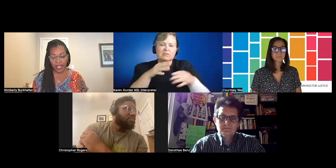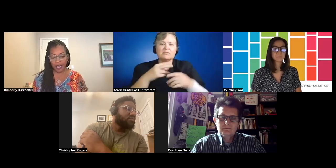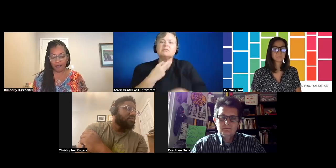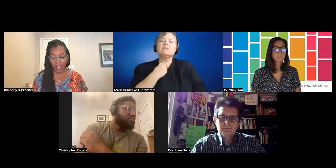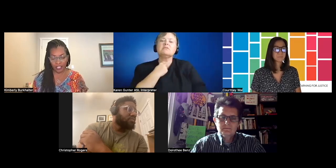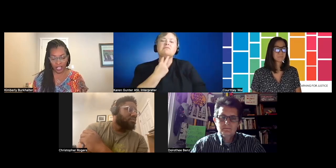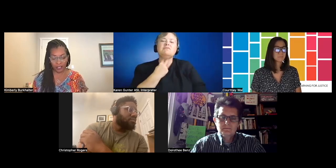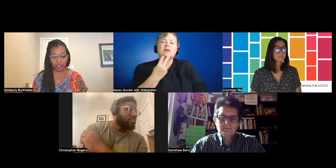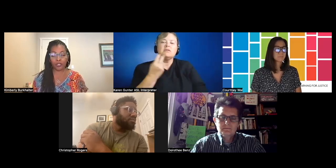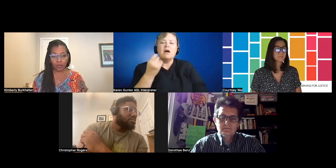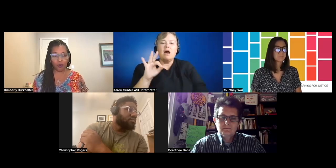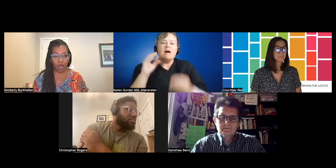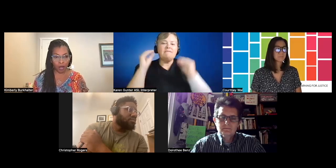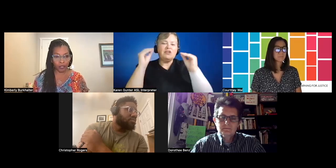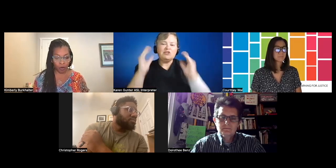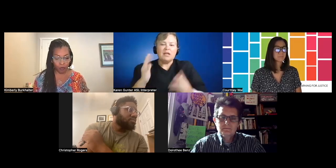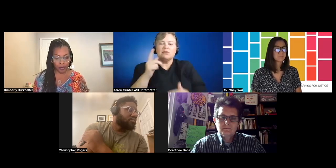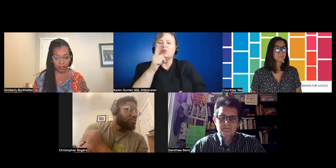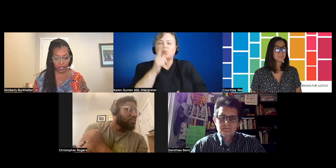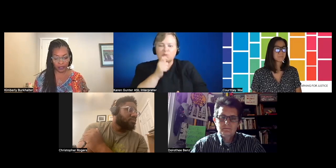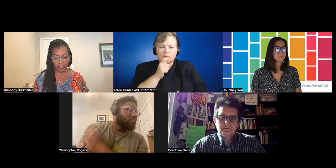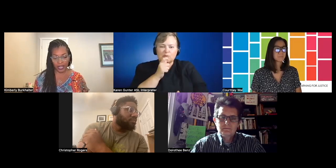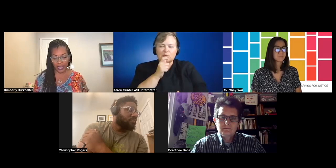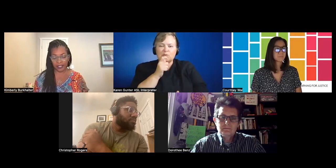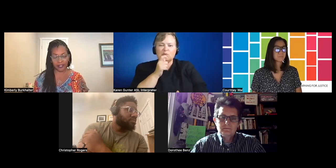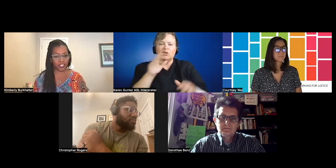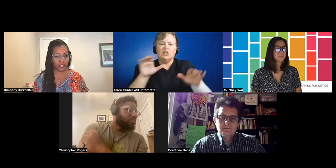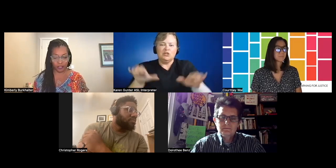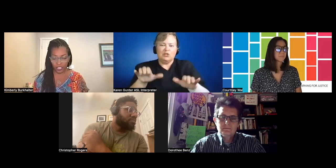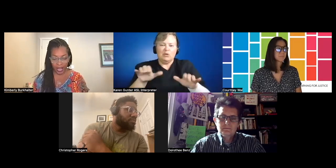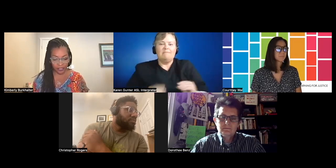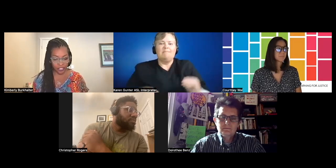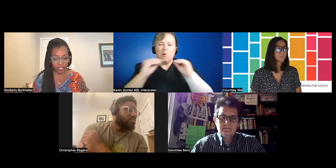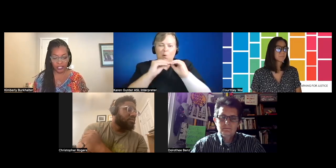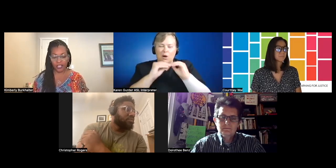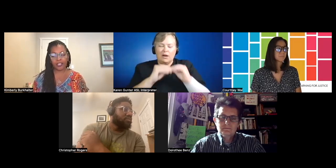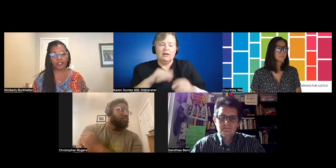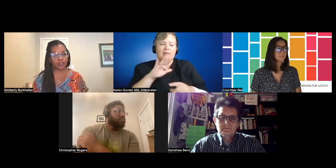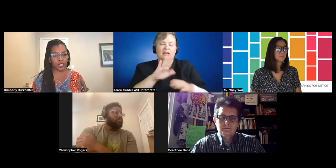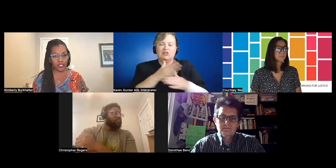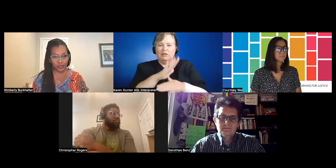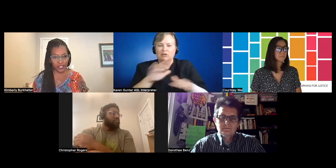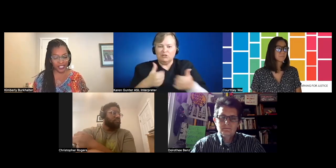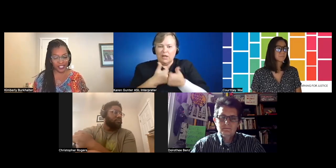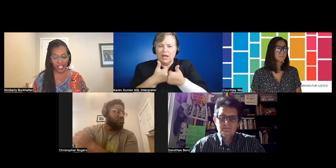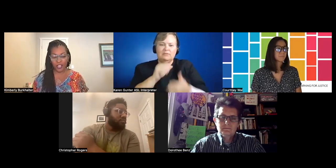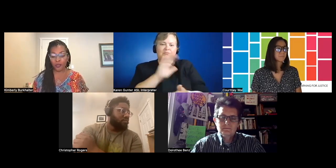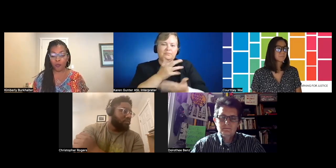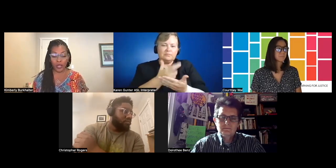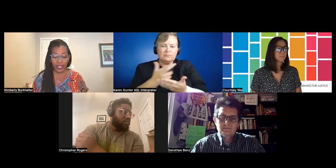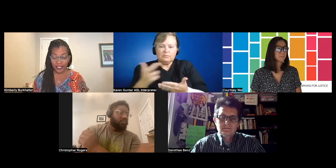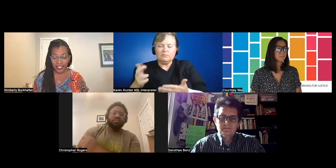voices of educators who are going beyond the text. They share their challenges, their resources,